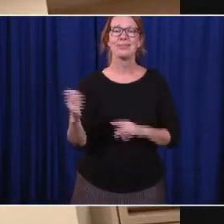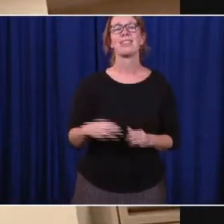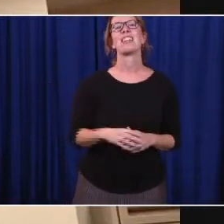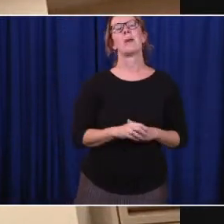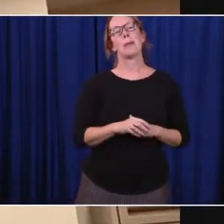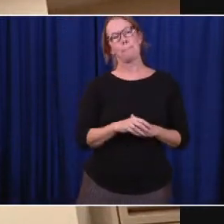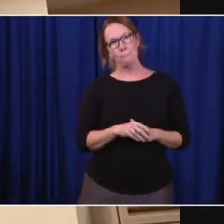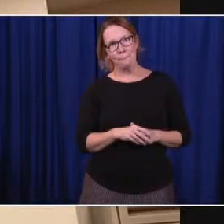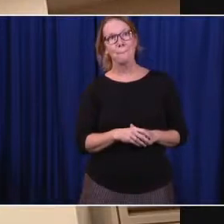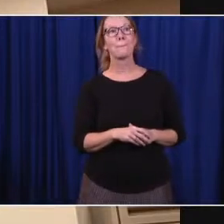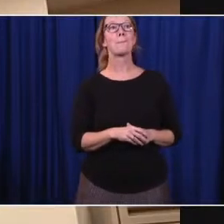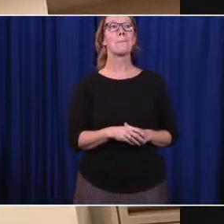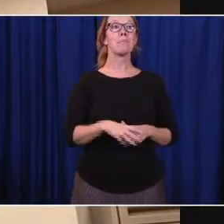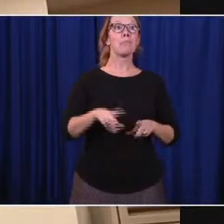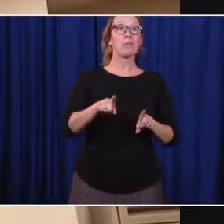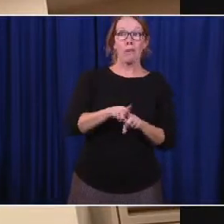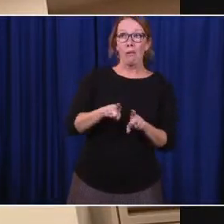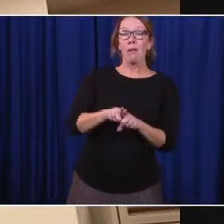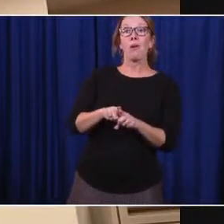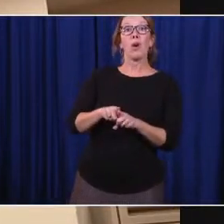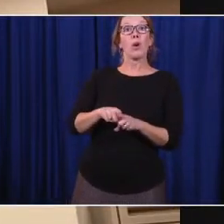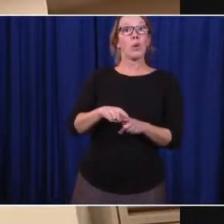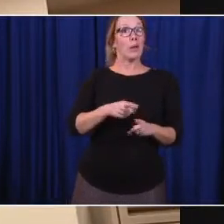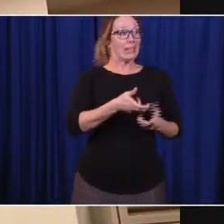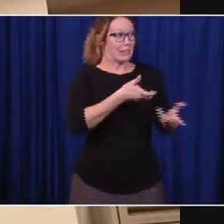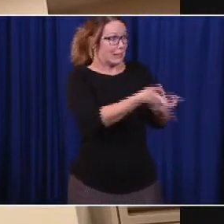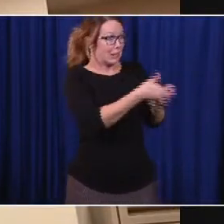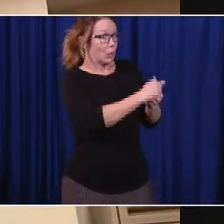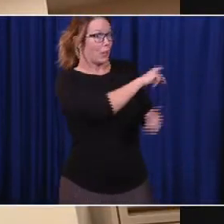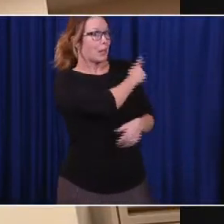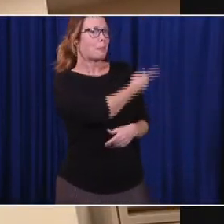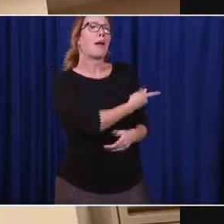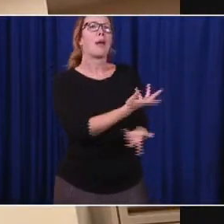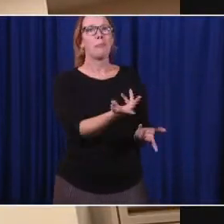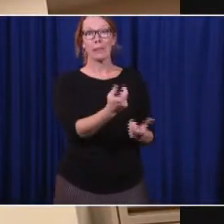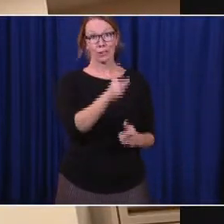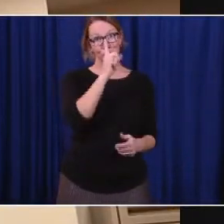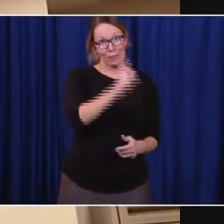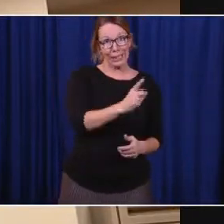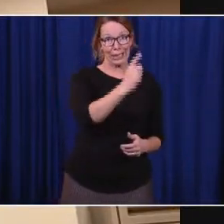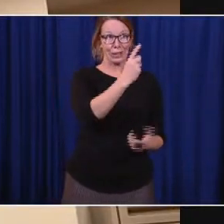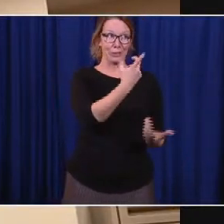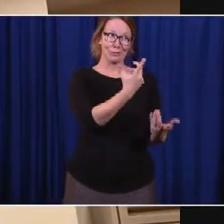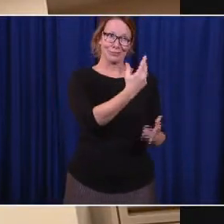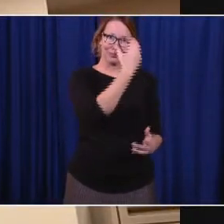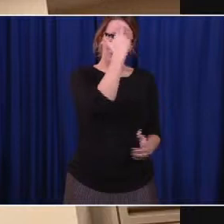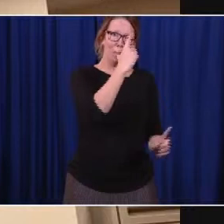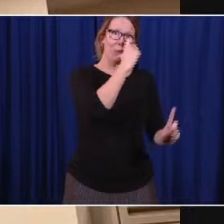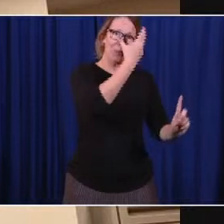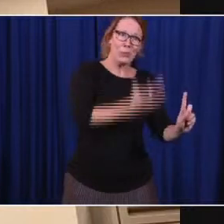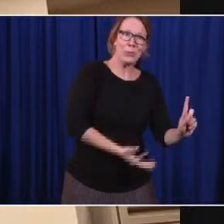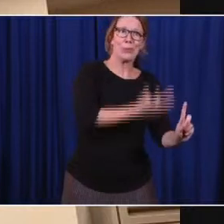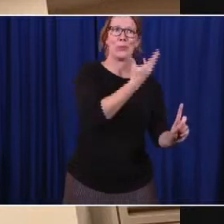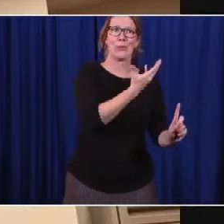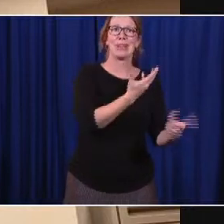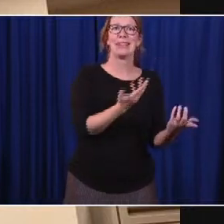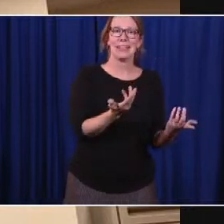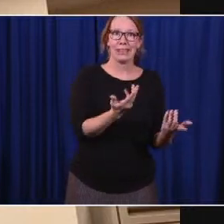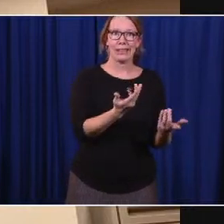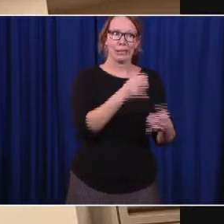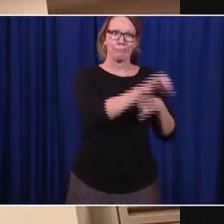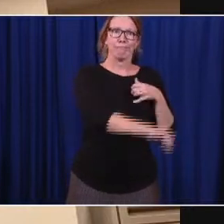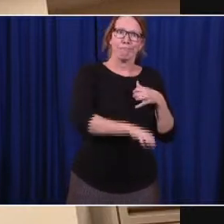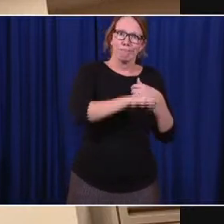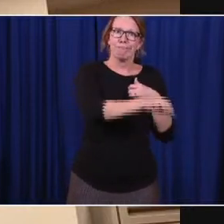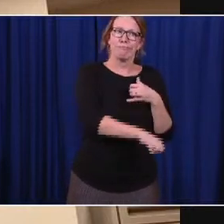when we have these conversations with our patients, because we do get to know them obviously very well, the ones who aren't intubated. And,